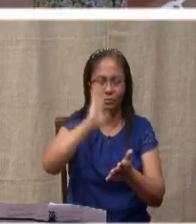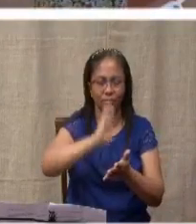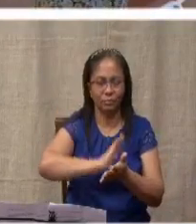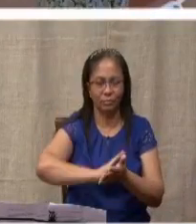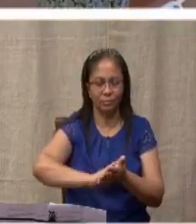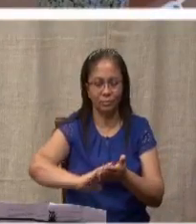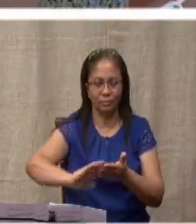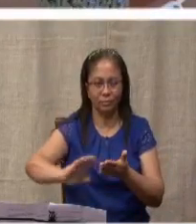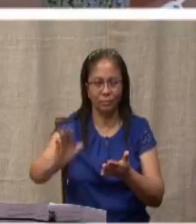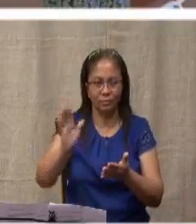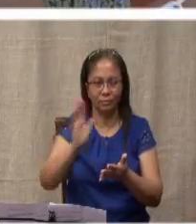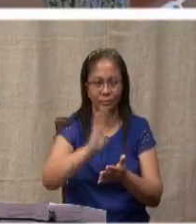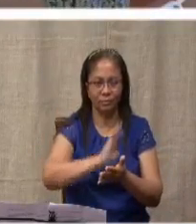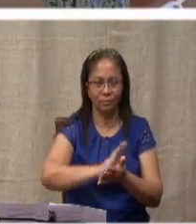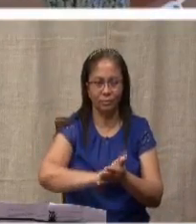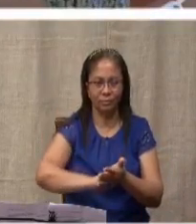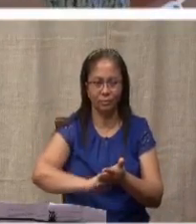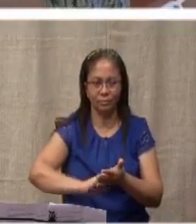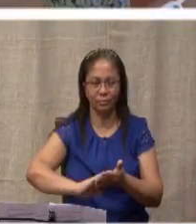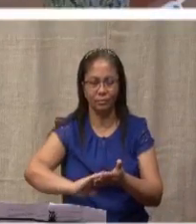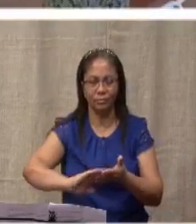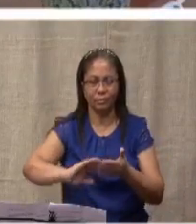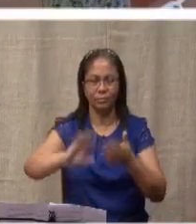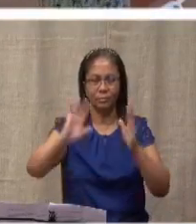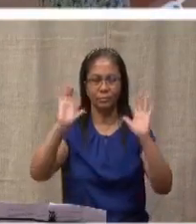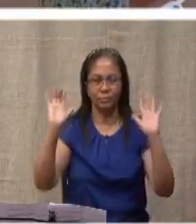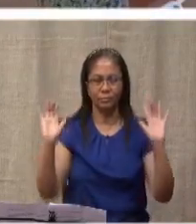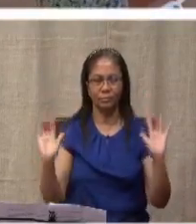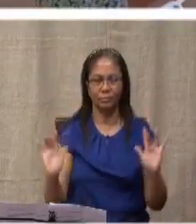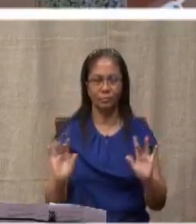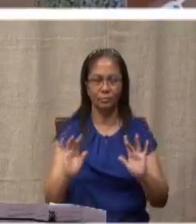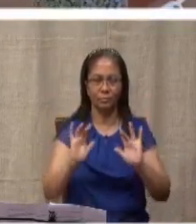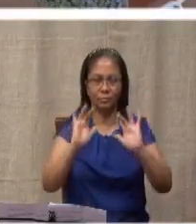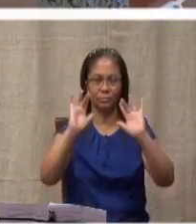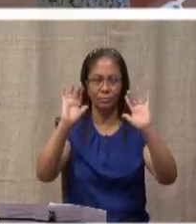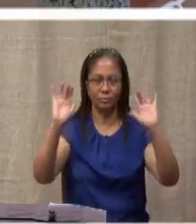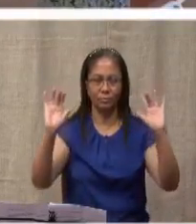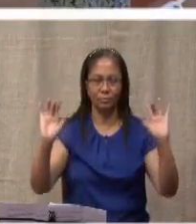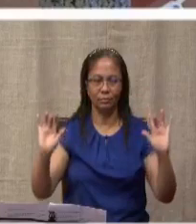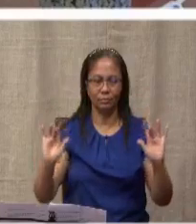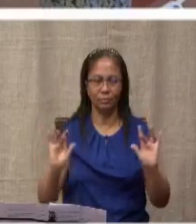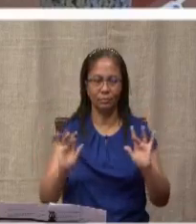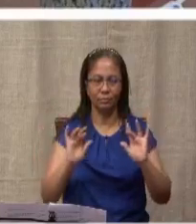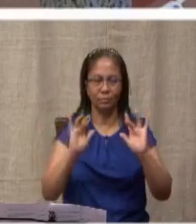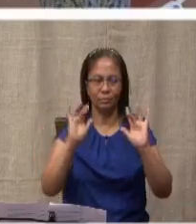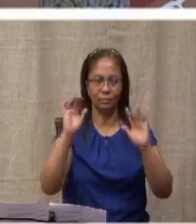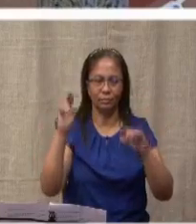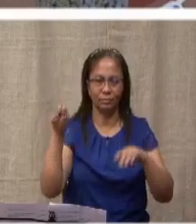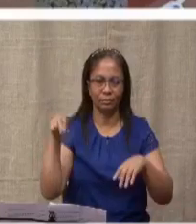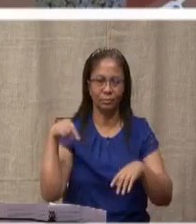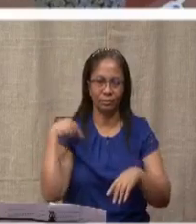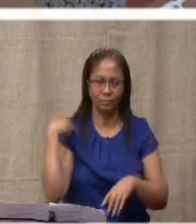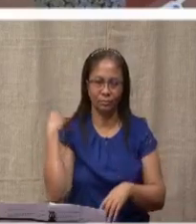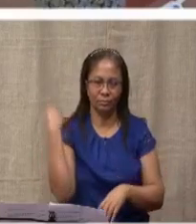the um of the world have mercy on